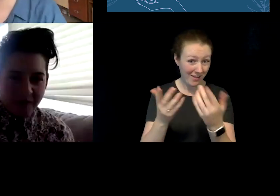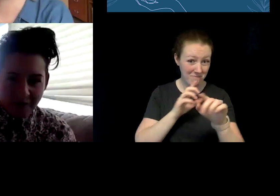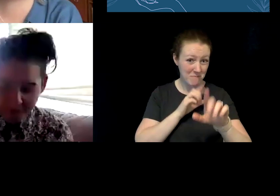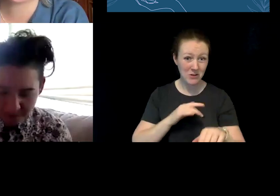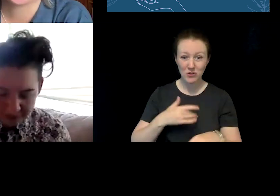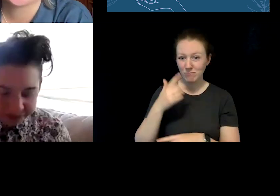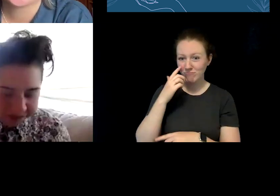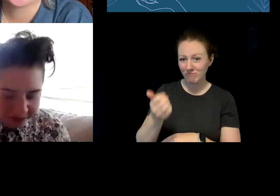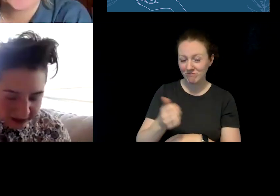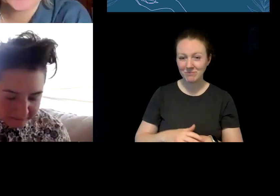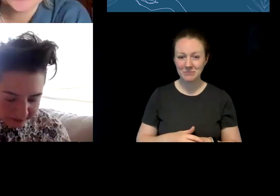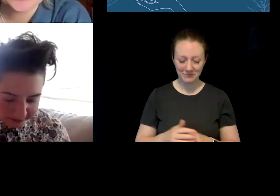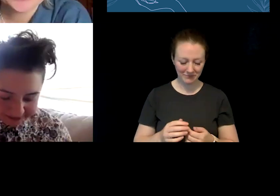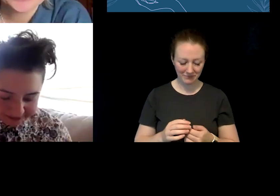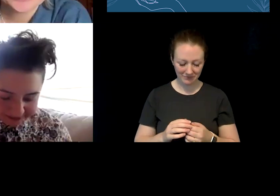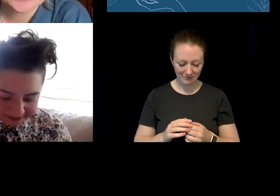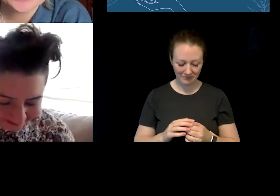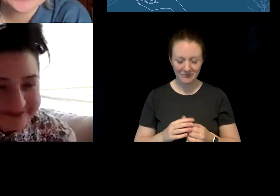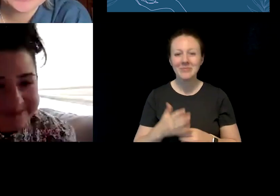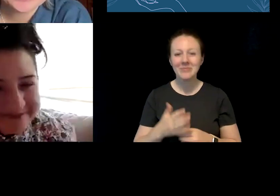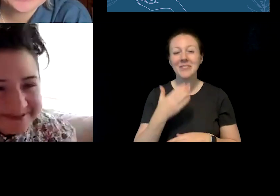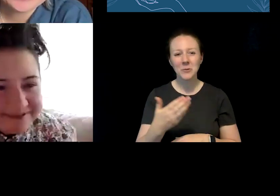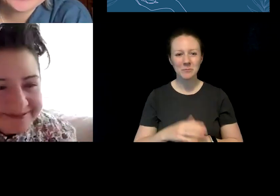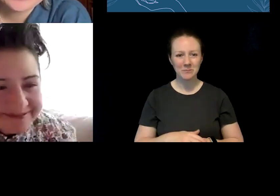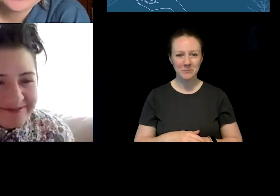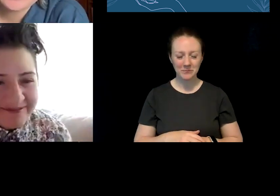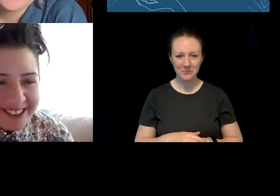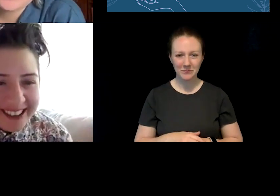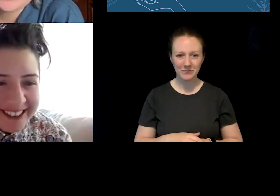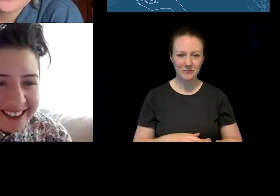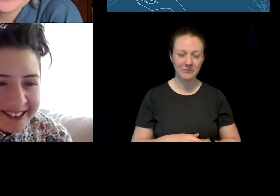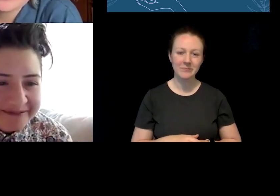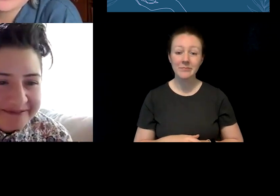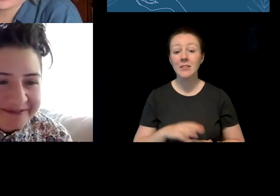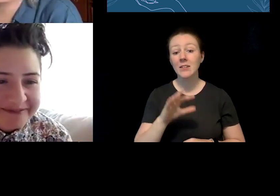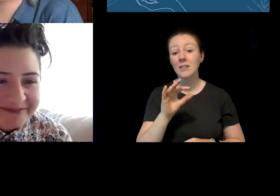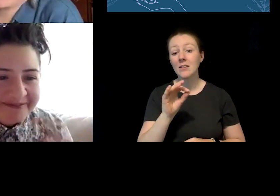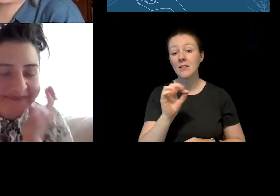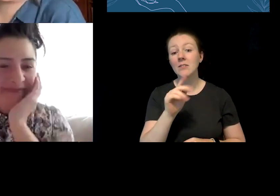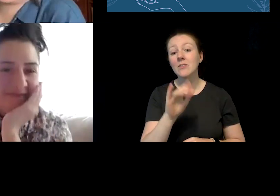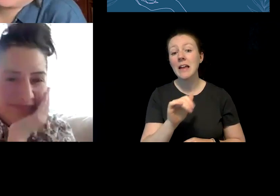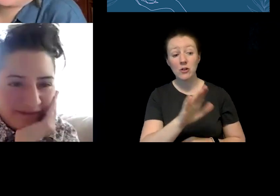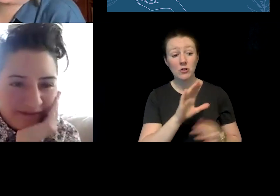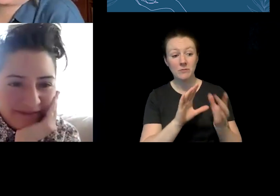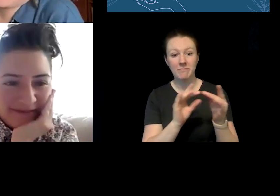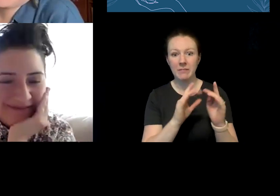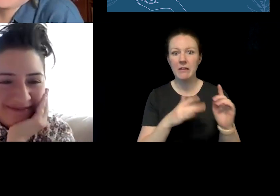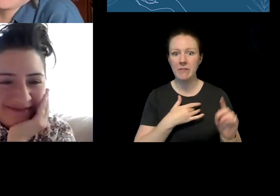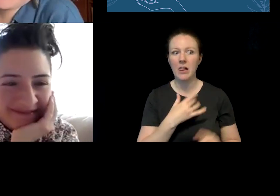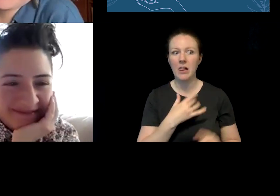free. Thank you. I just want to say how much what Faye said resonated with me.